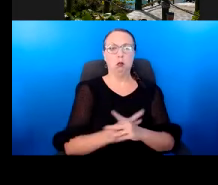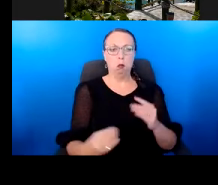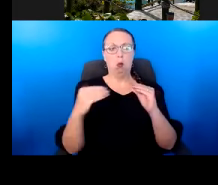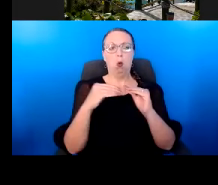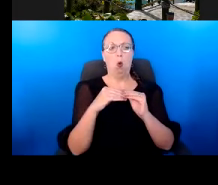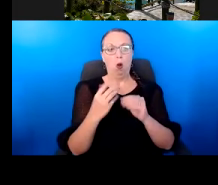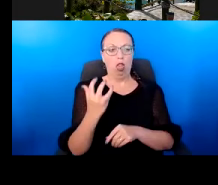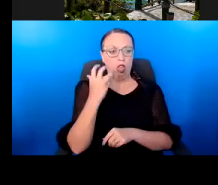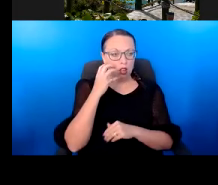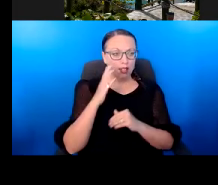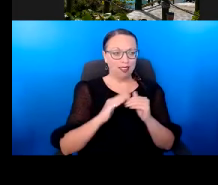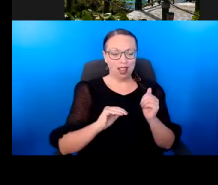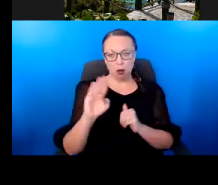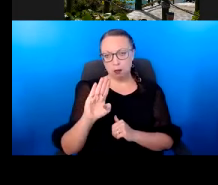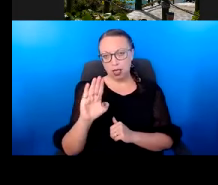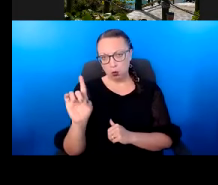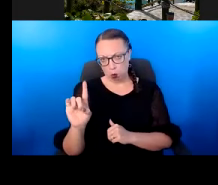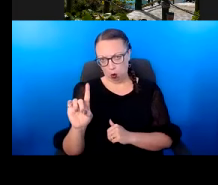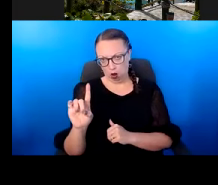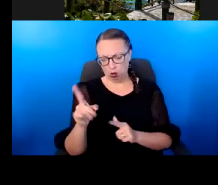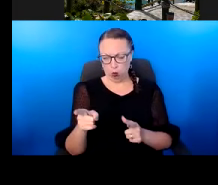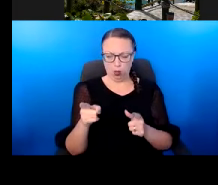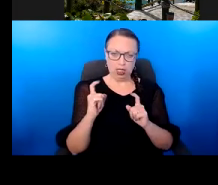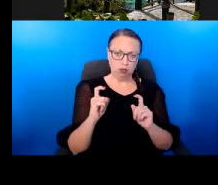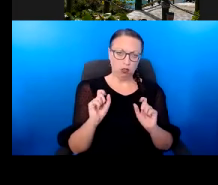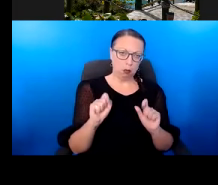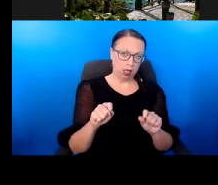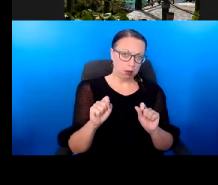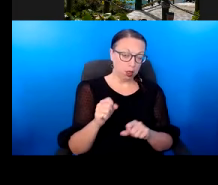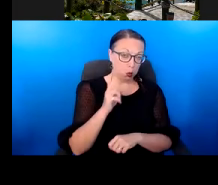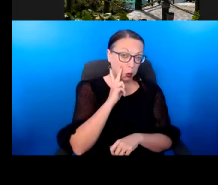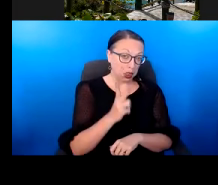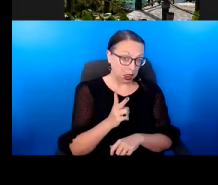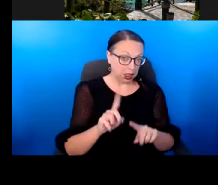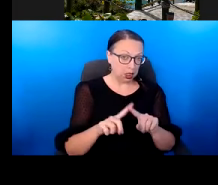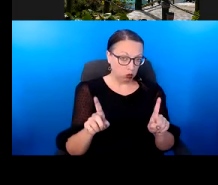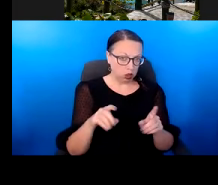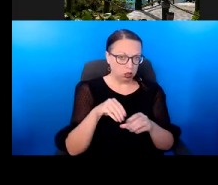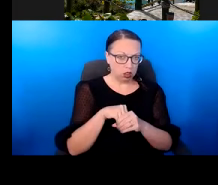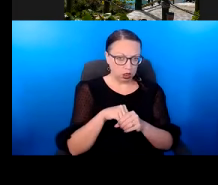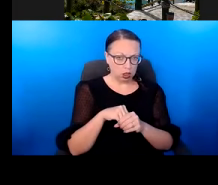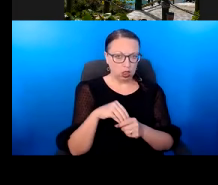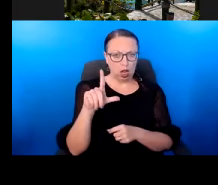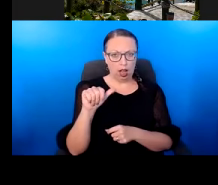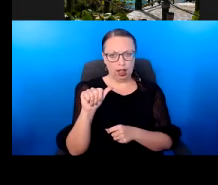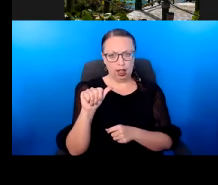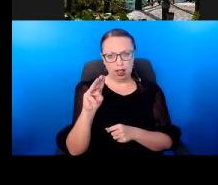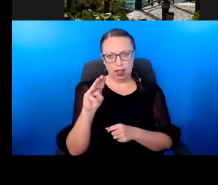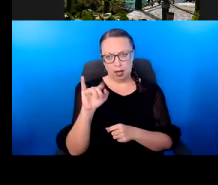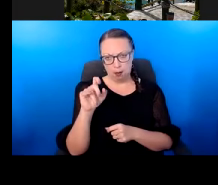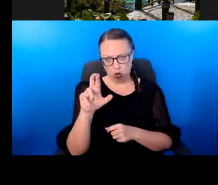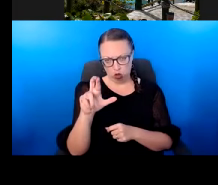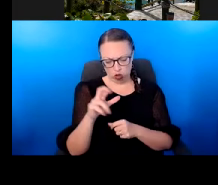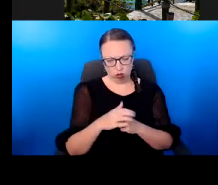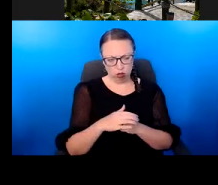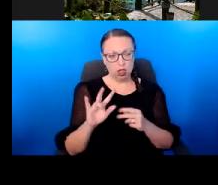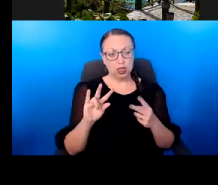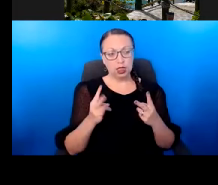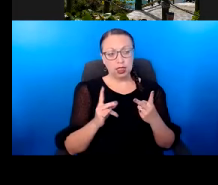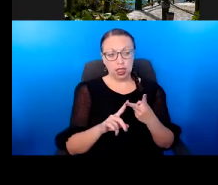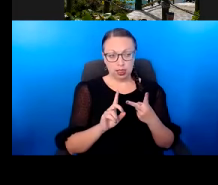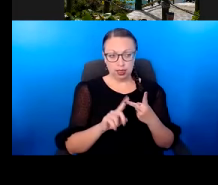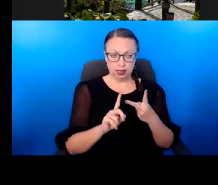gives us the possibility of actually seeing differences in the laminar. The second reason is that this has been